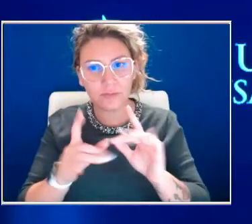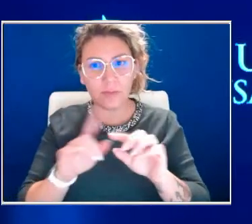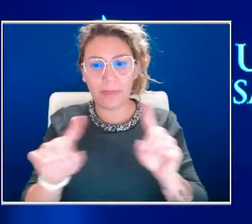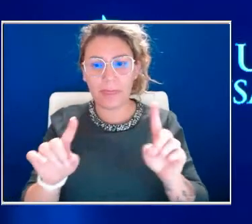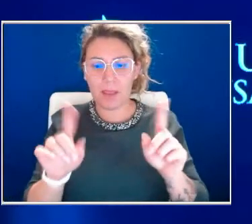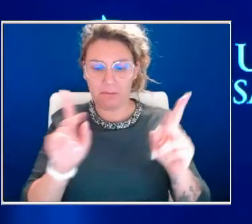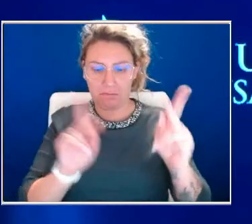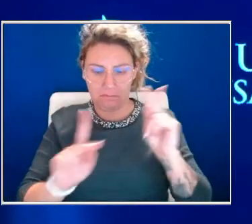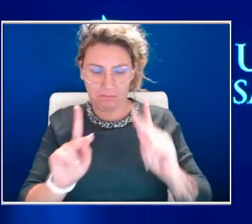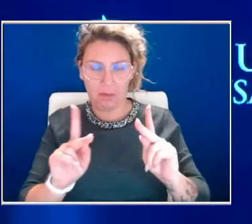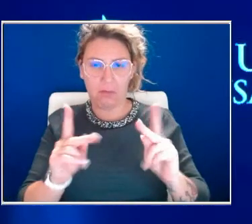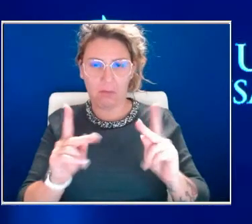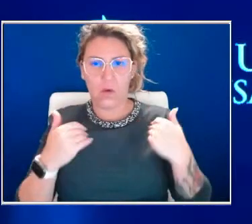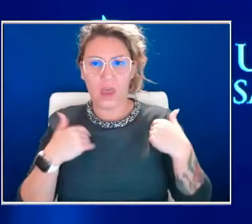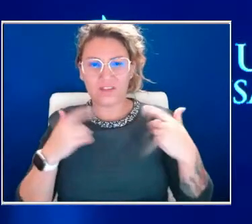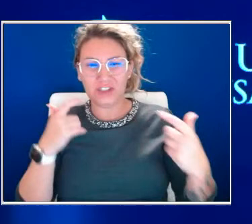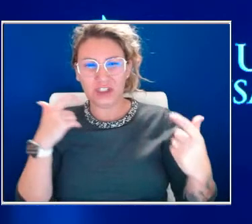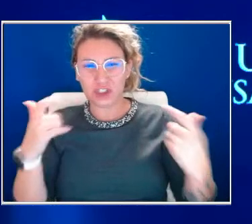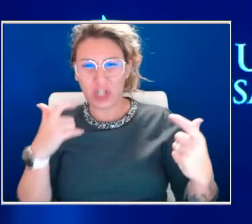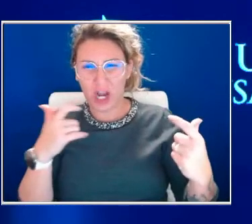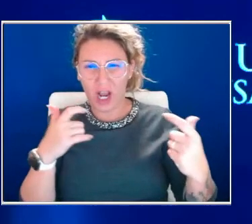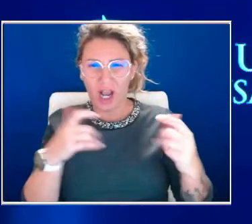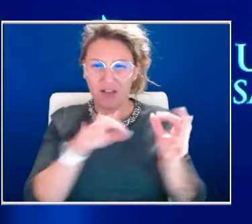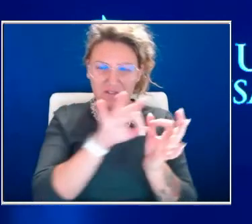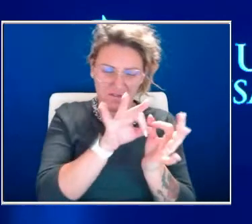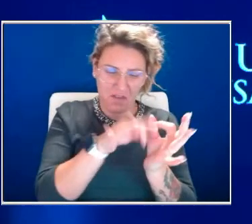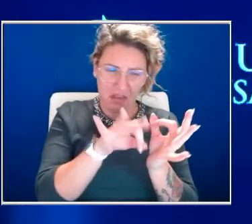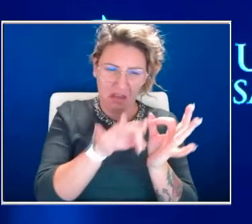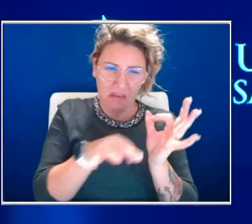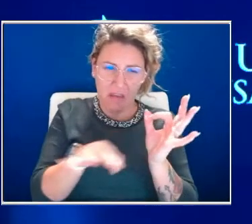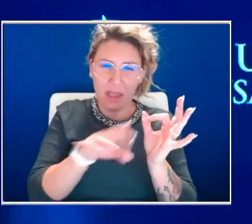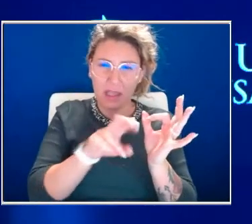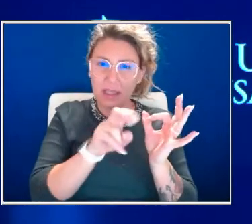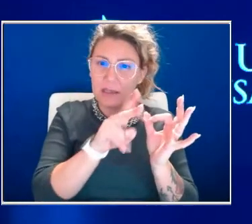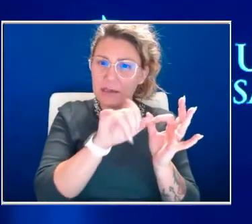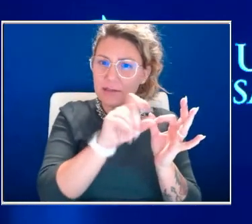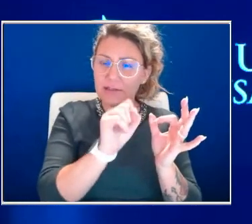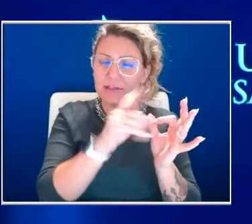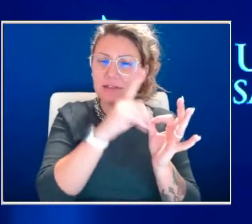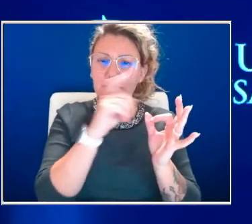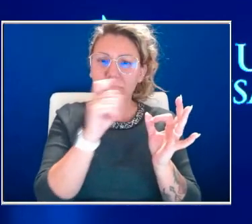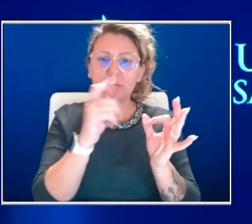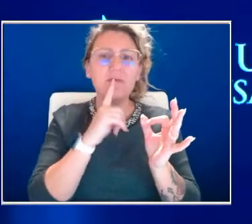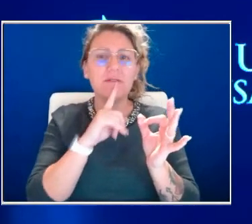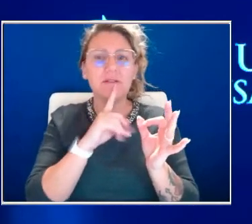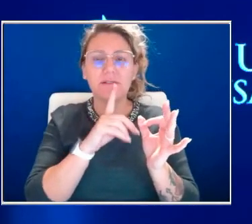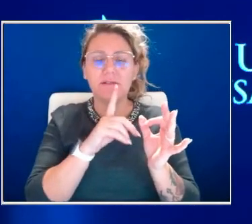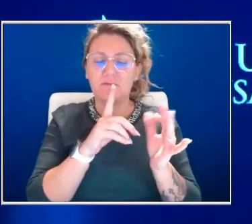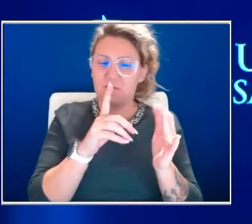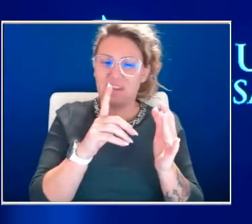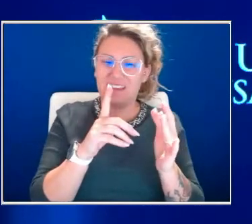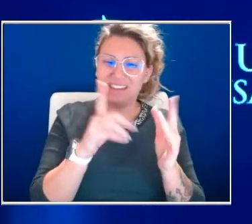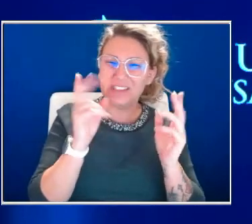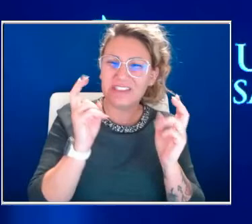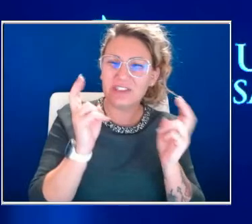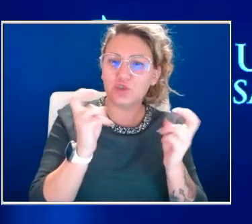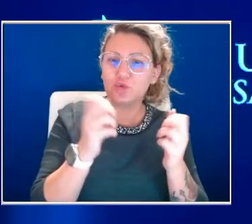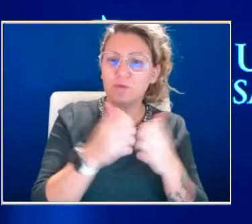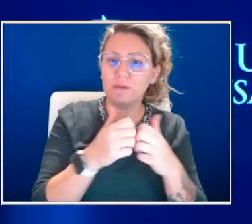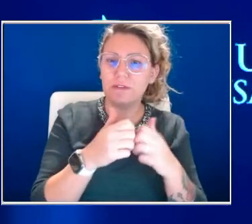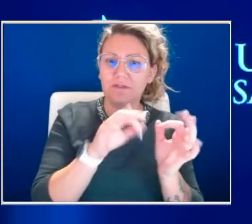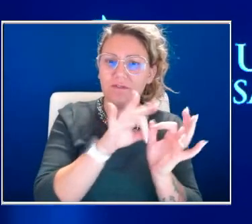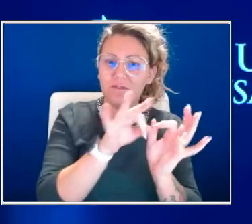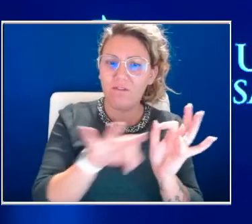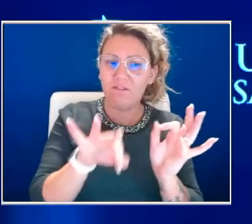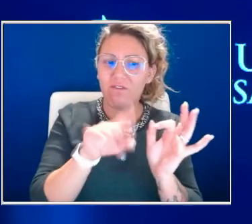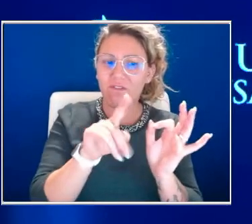because of the compliance issue with the veins, they can cause issues with